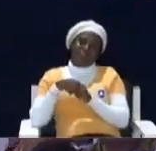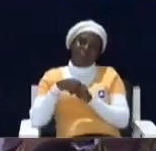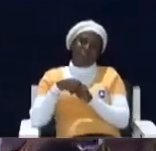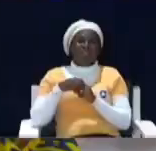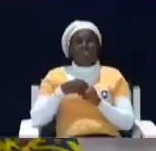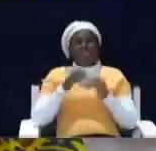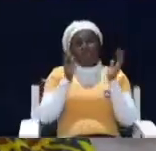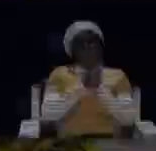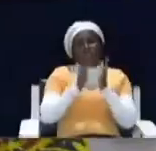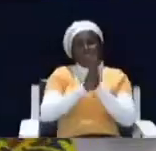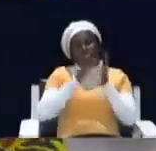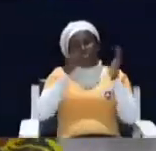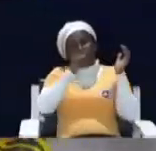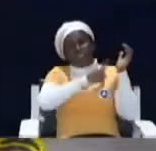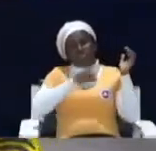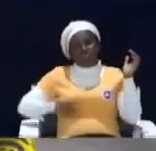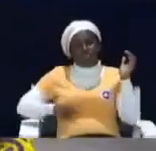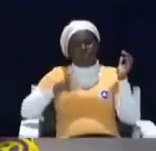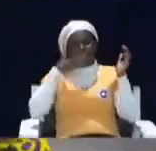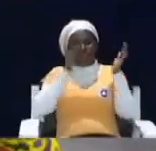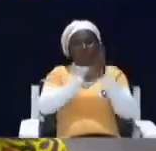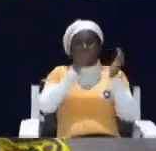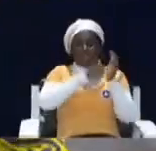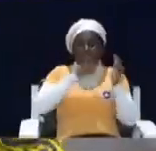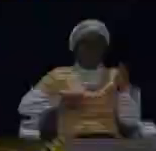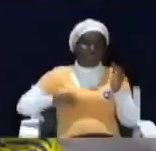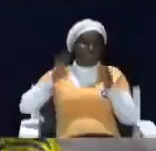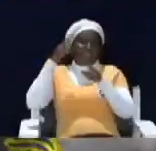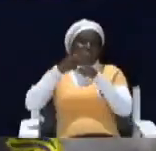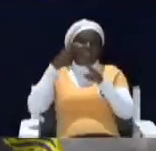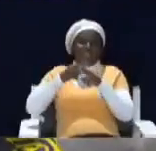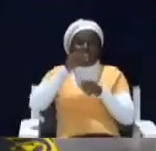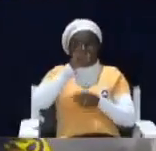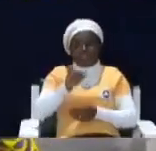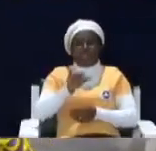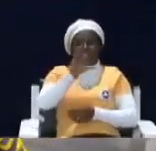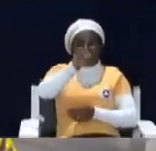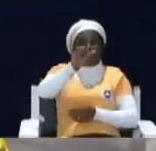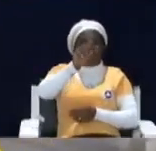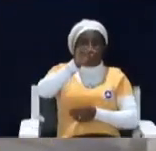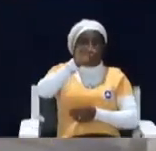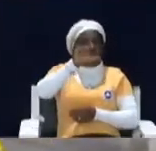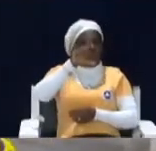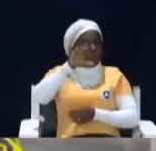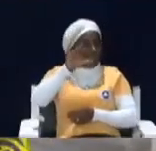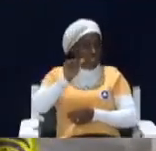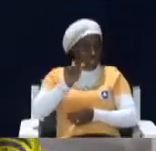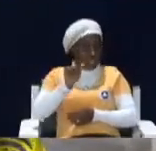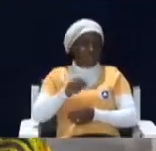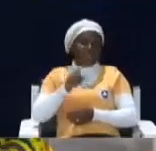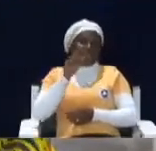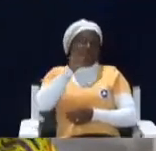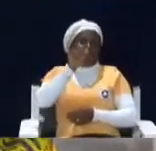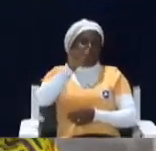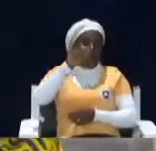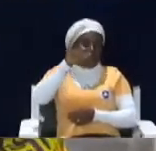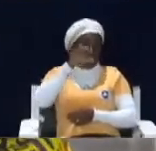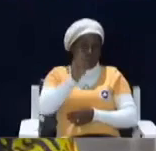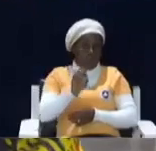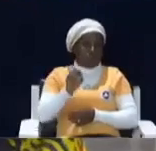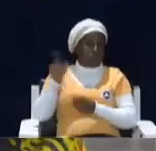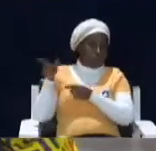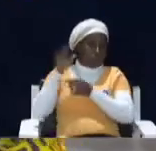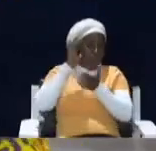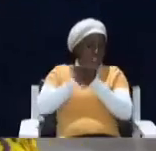Praise the Lord. My name is Damilola Banjo, and with me here is my husband, Adekunle